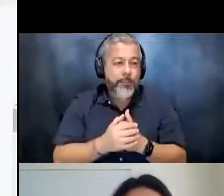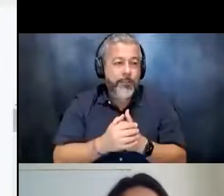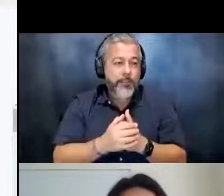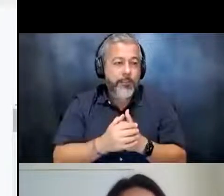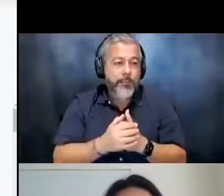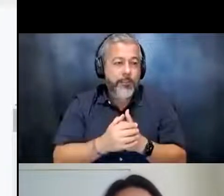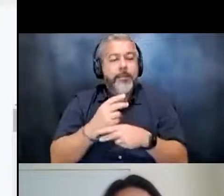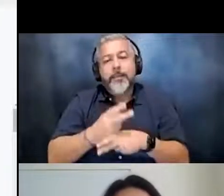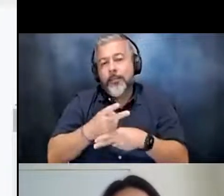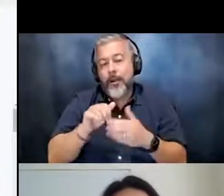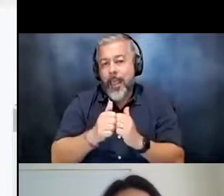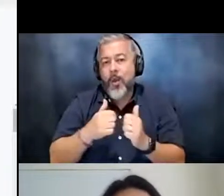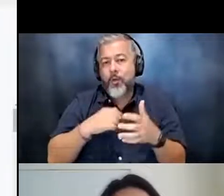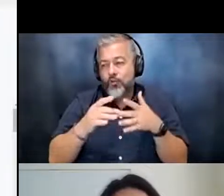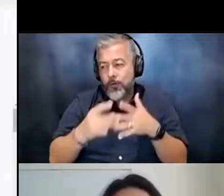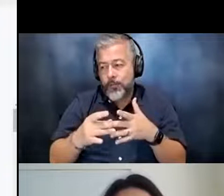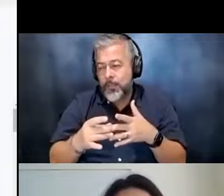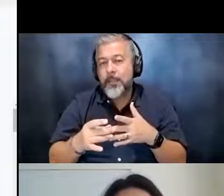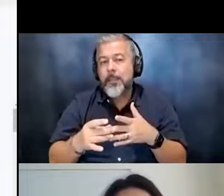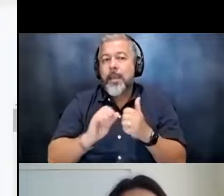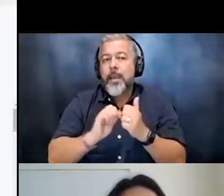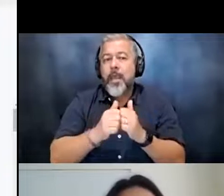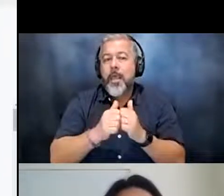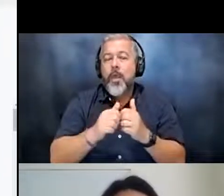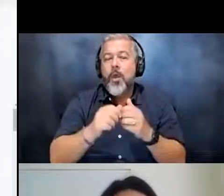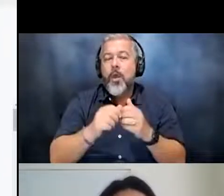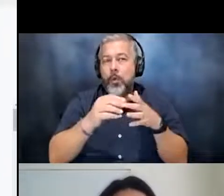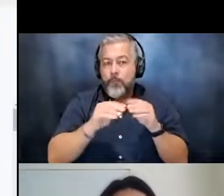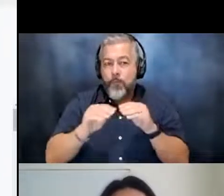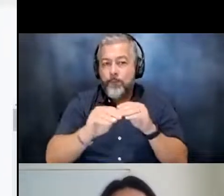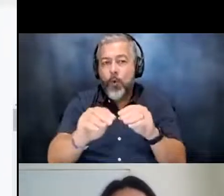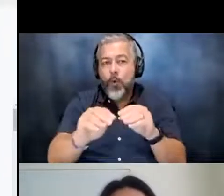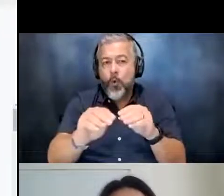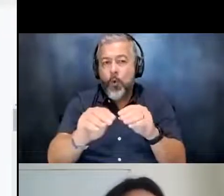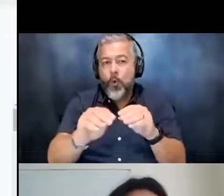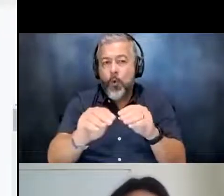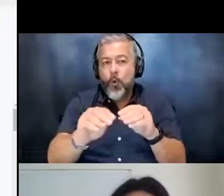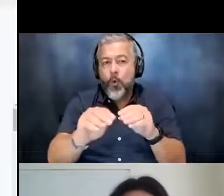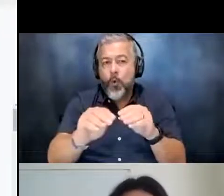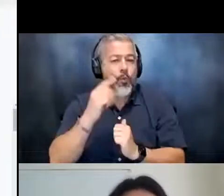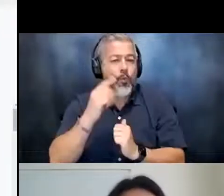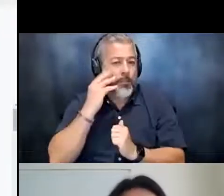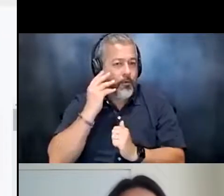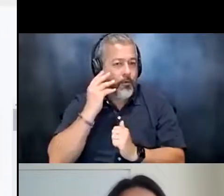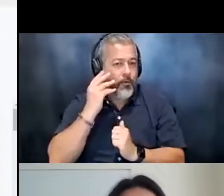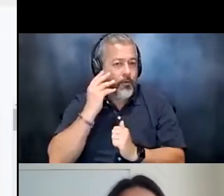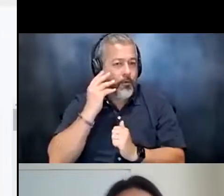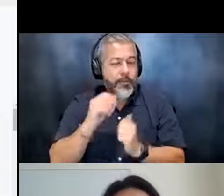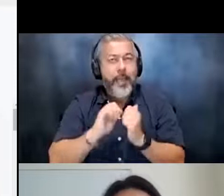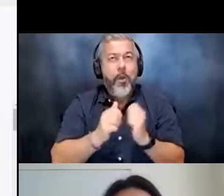in our implementation. It's how you experience it, how the clients experience it, how our providers experience